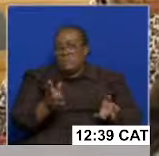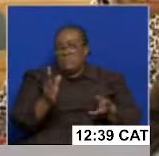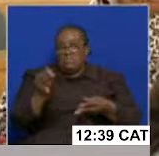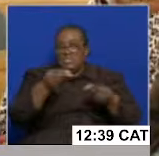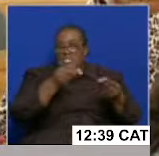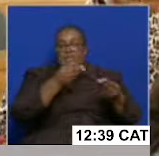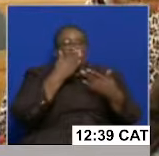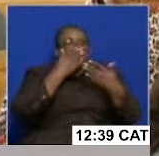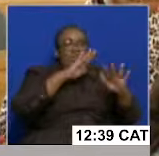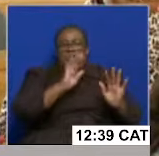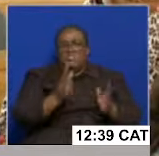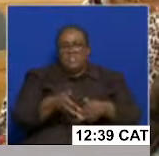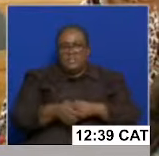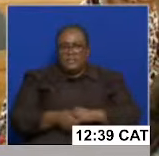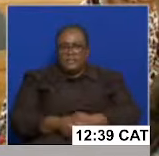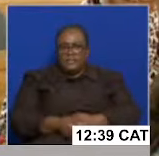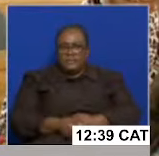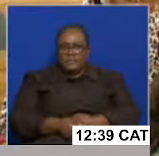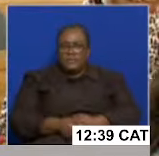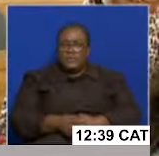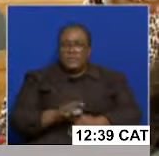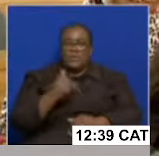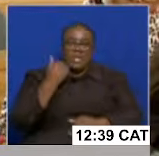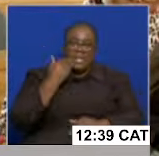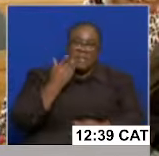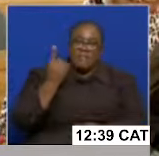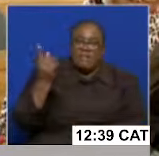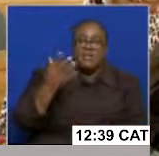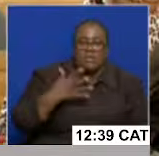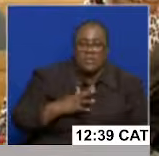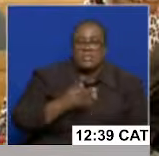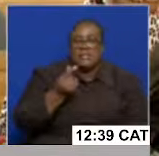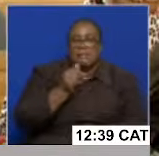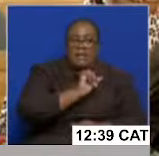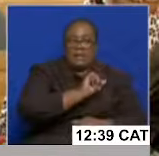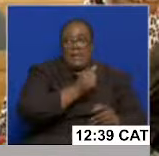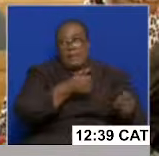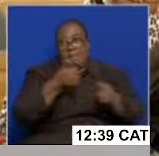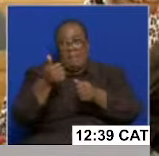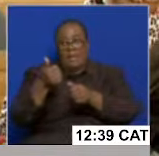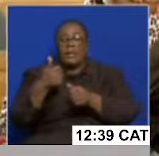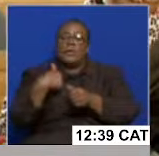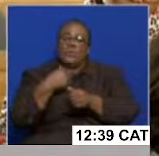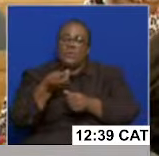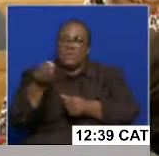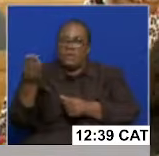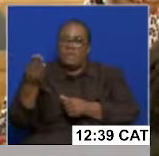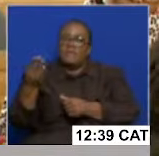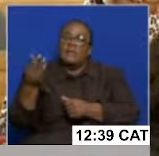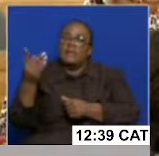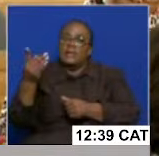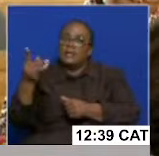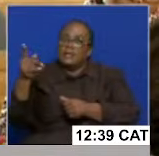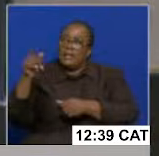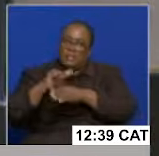If Mr. Jengo wanted his money back, we give it back to him and he brings back the stones.